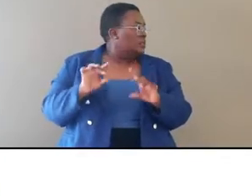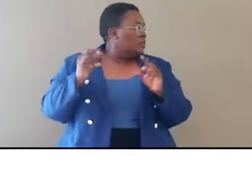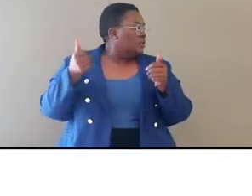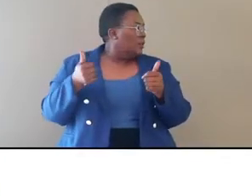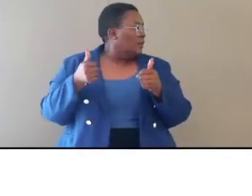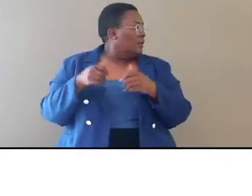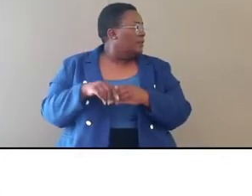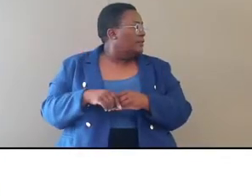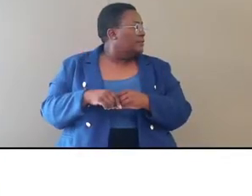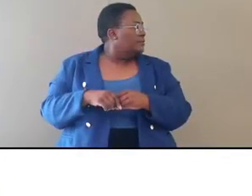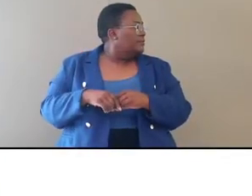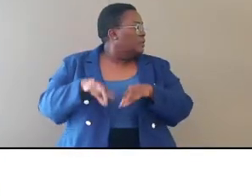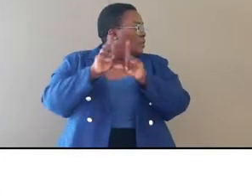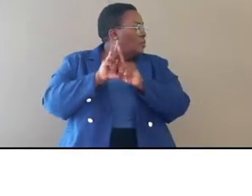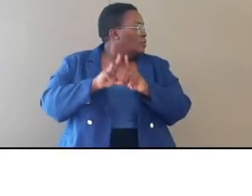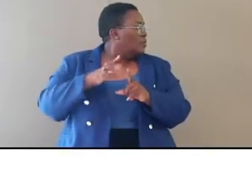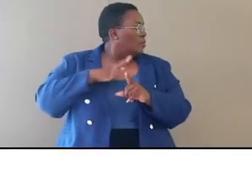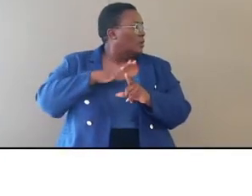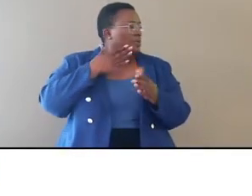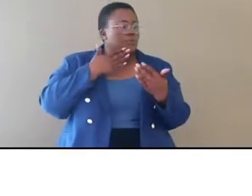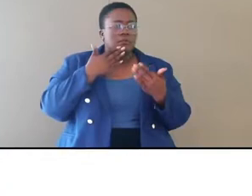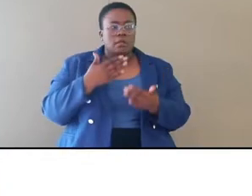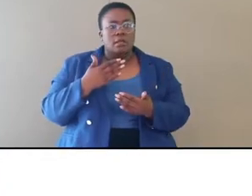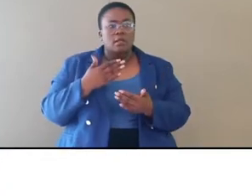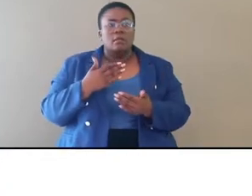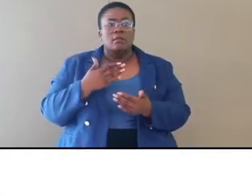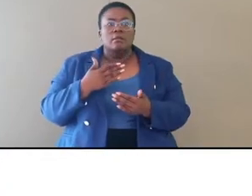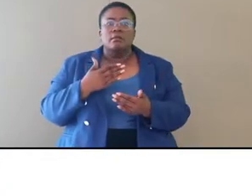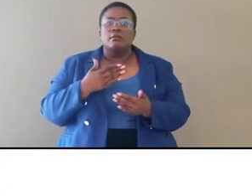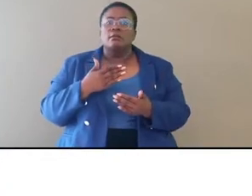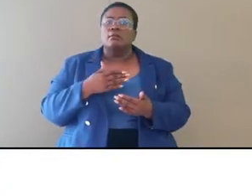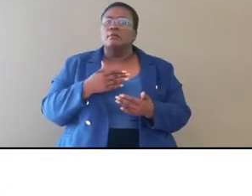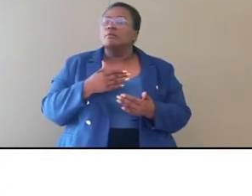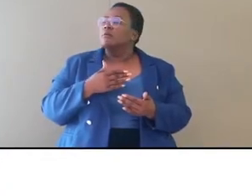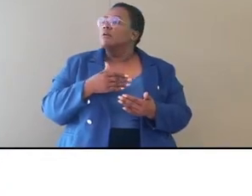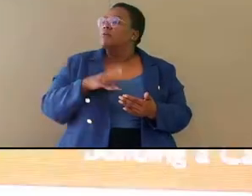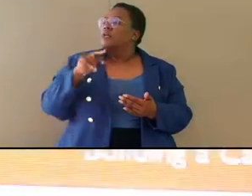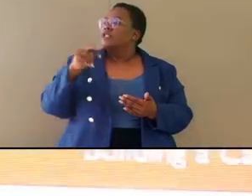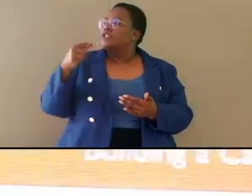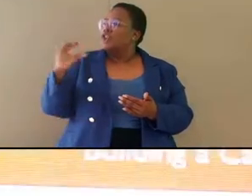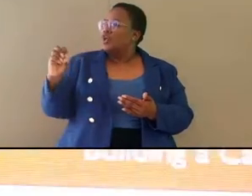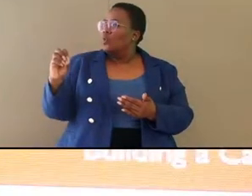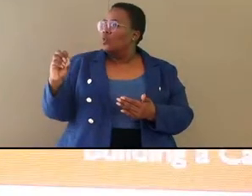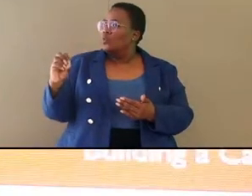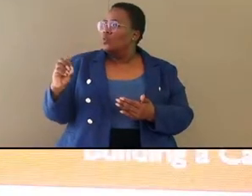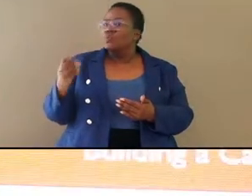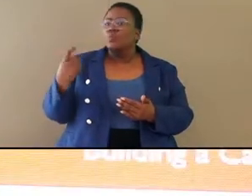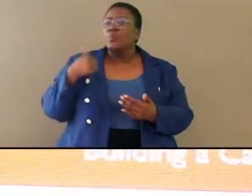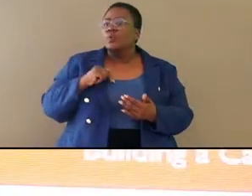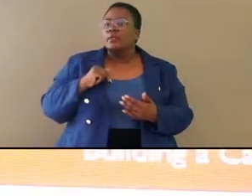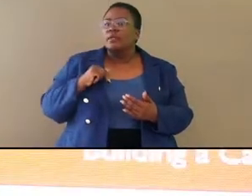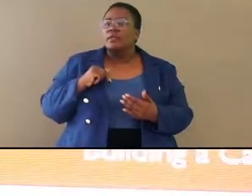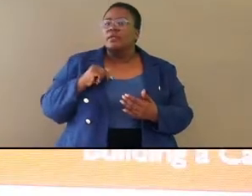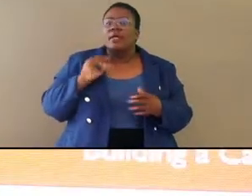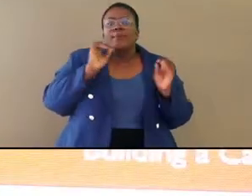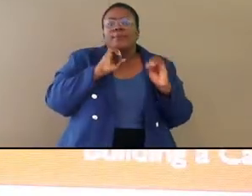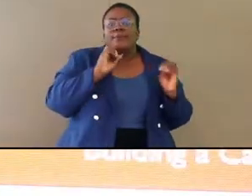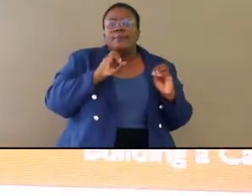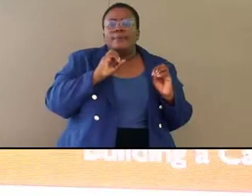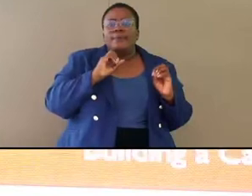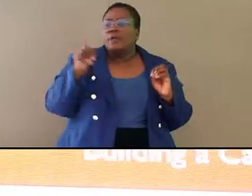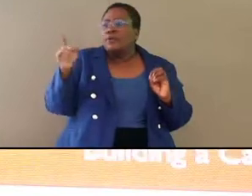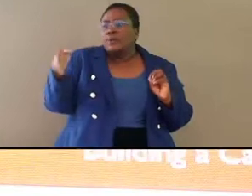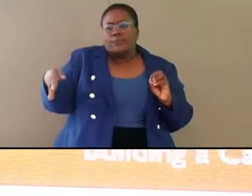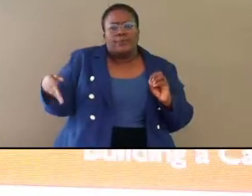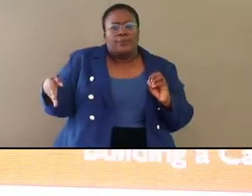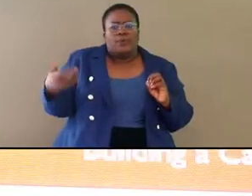And we also want to thank our civil society organization, what can we pay without them, you know, your